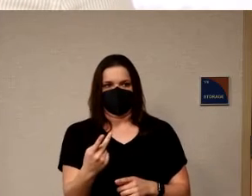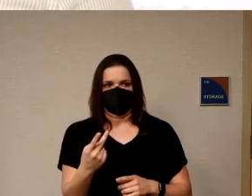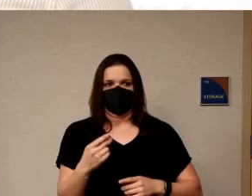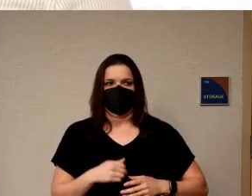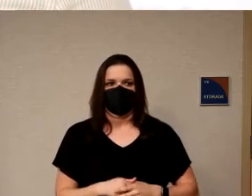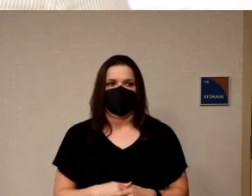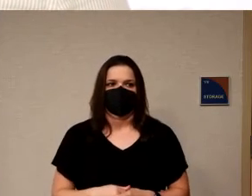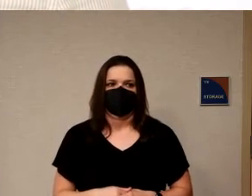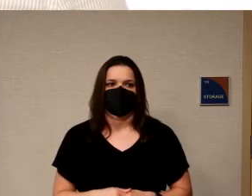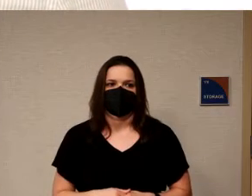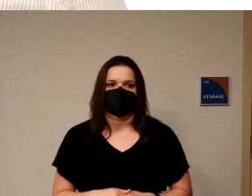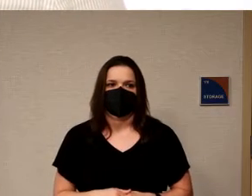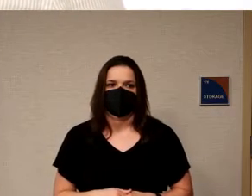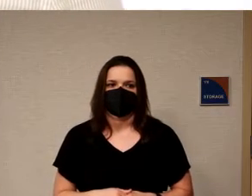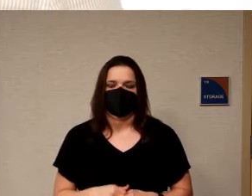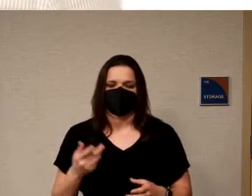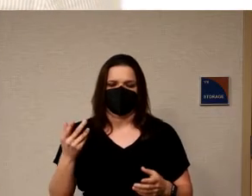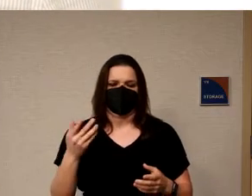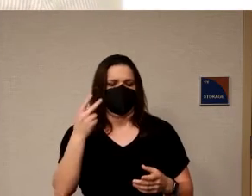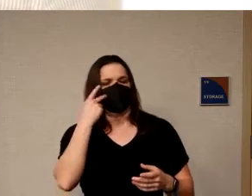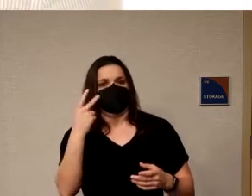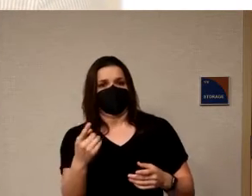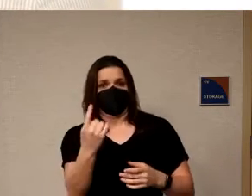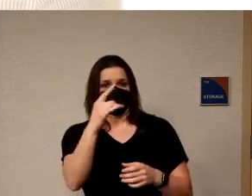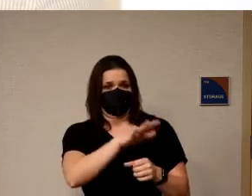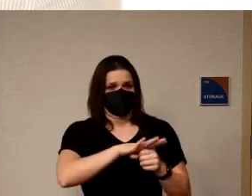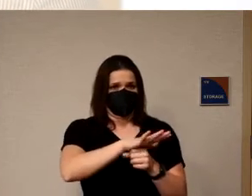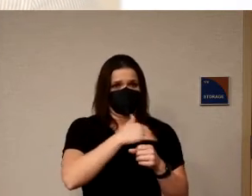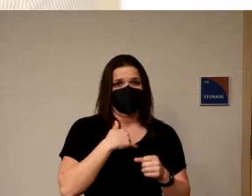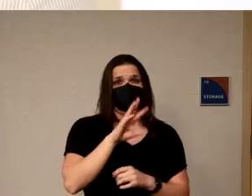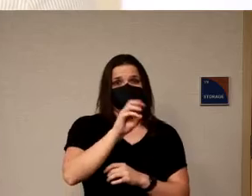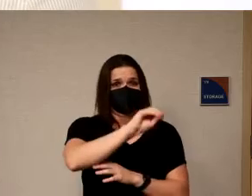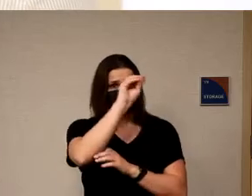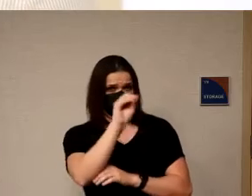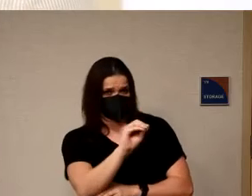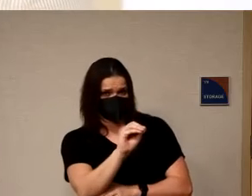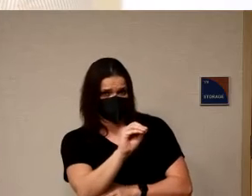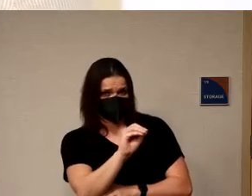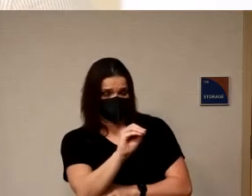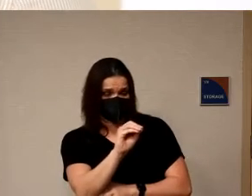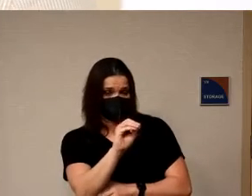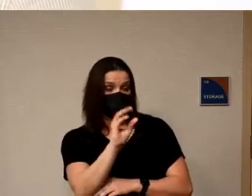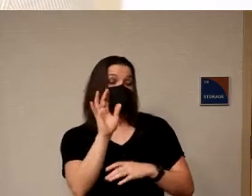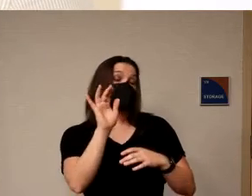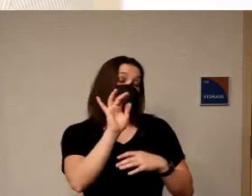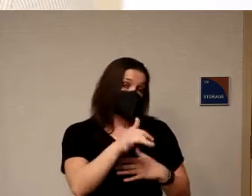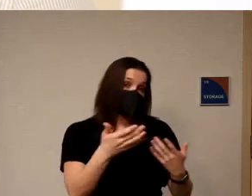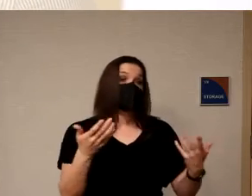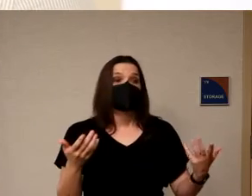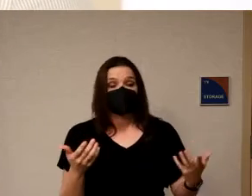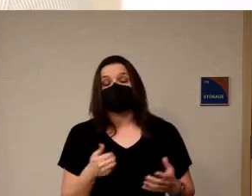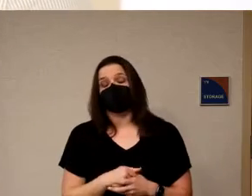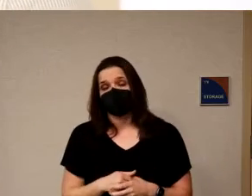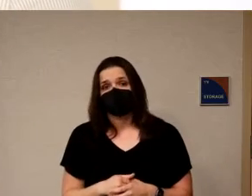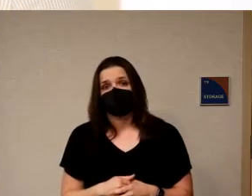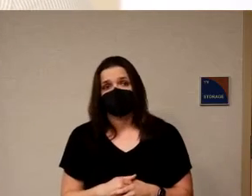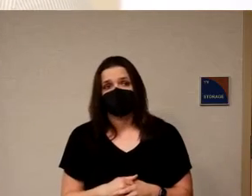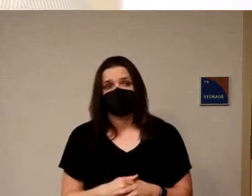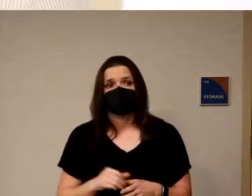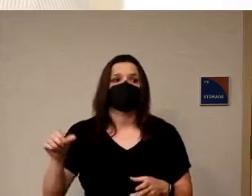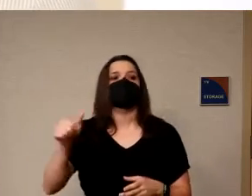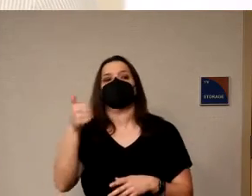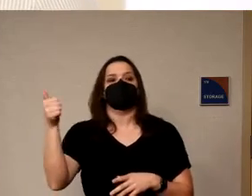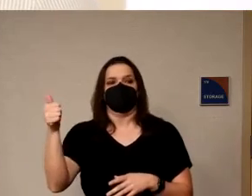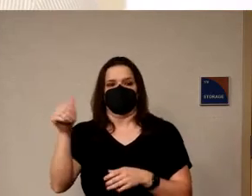you would see one district that has 60%, and that would mean that the